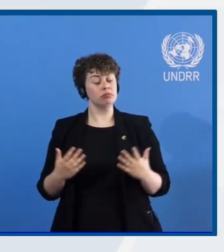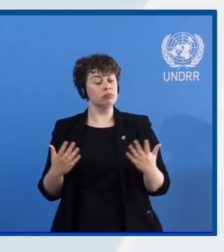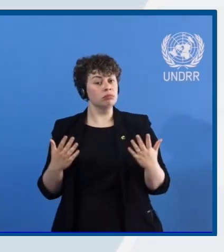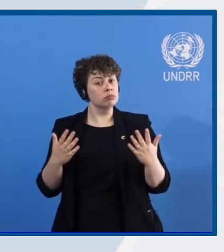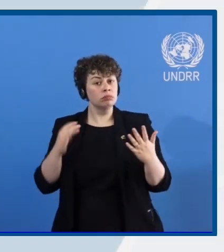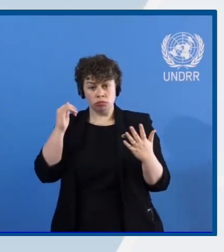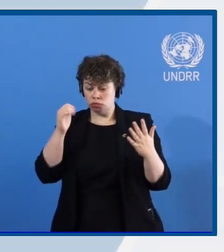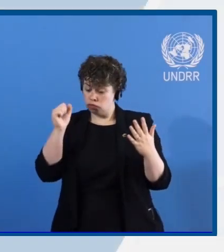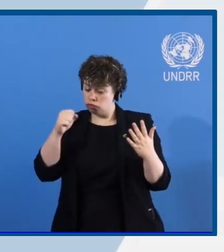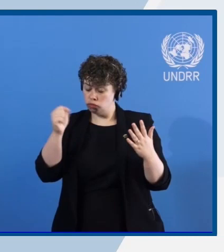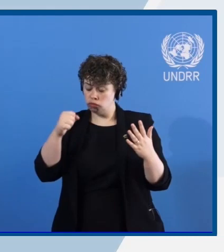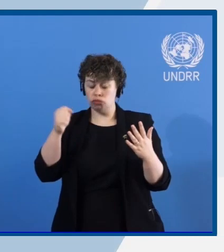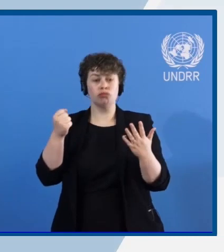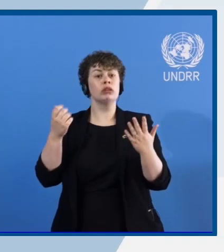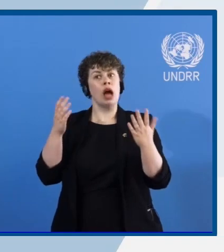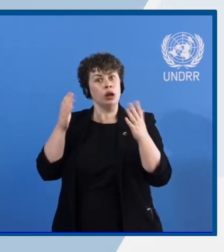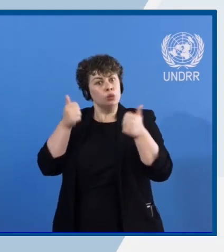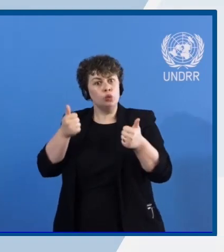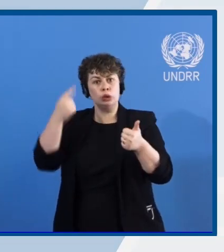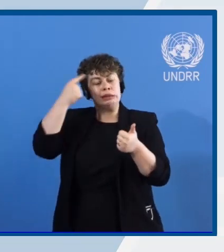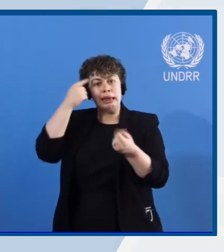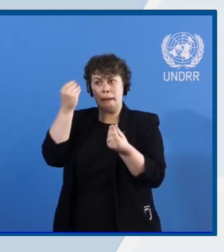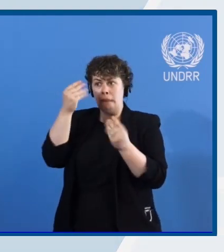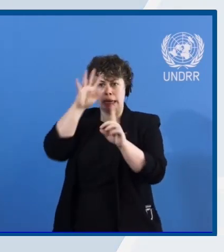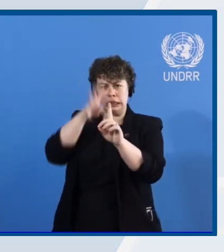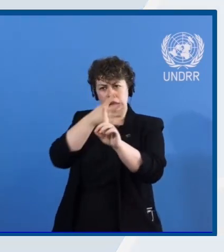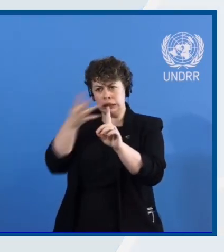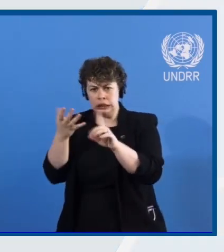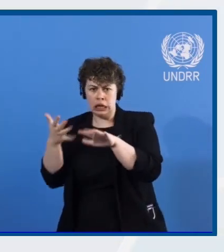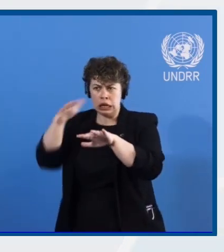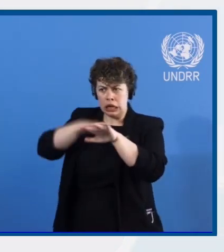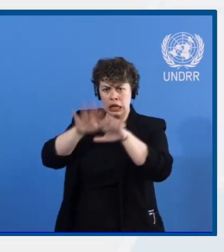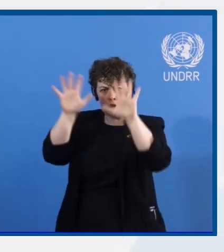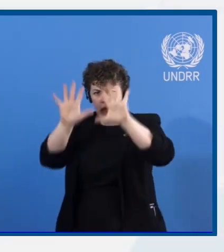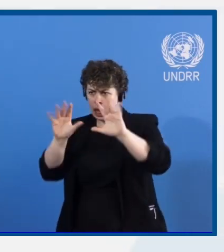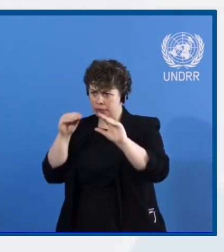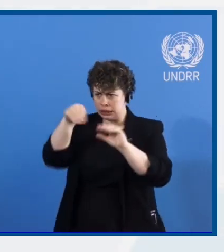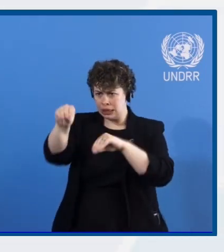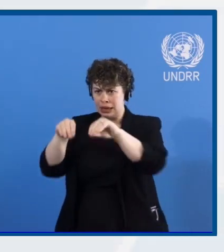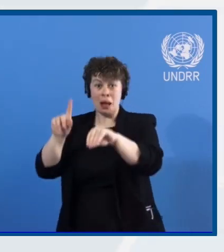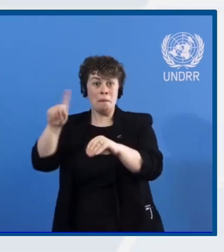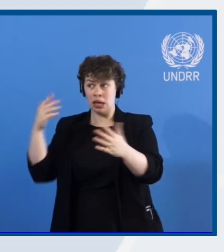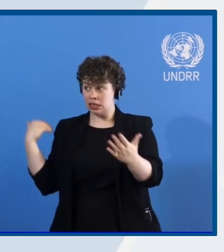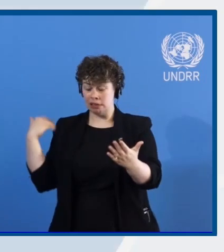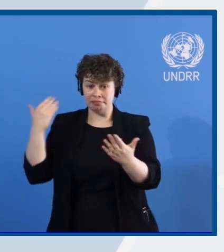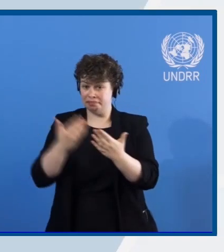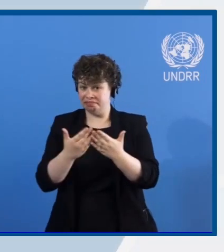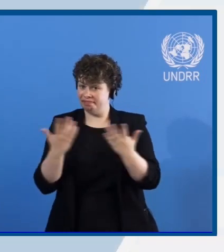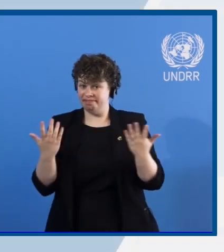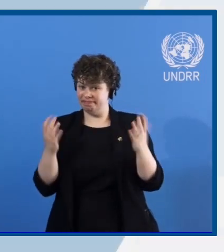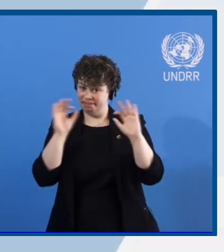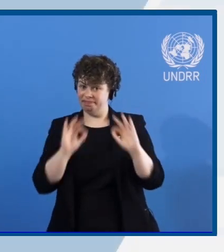sense, current levels of investment have proven largely insufficient, and additionally both public and